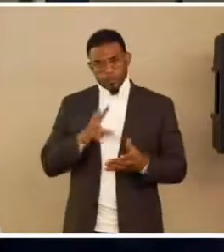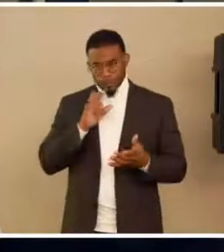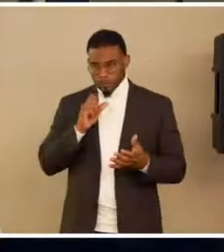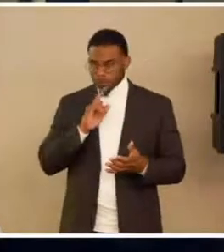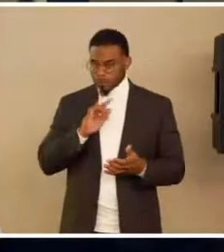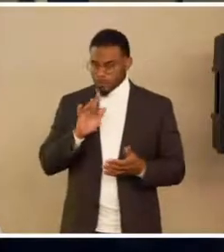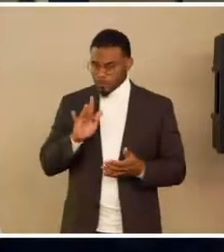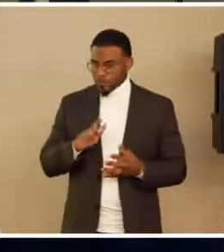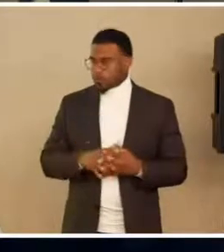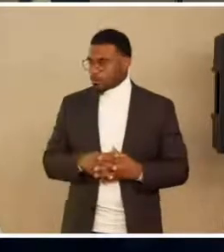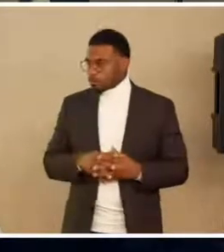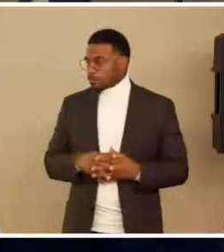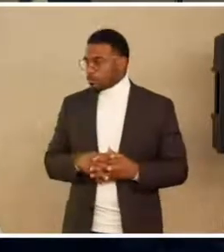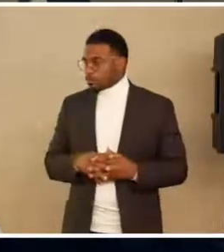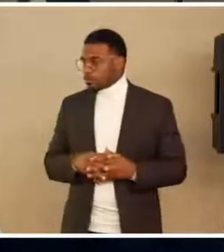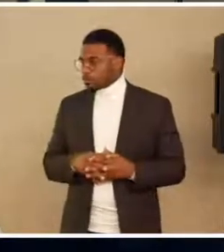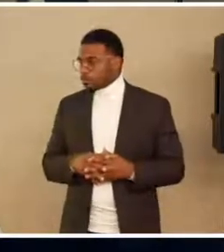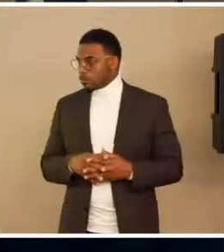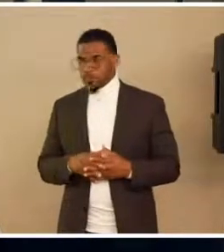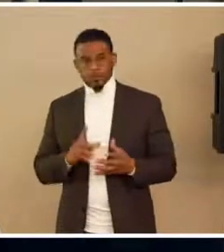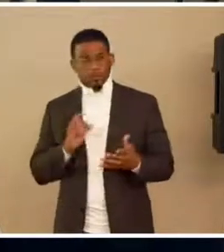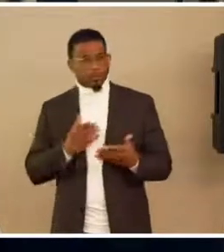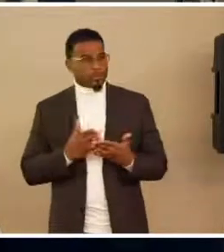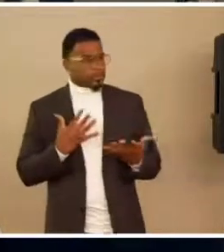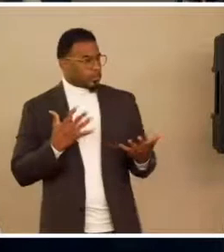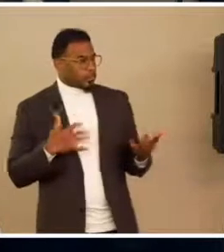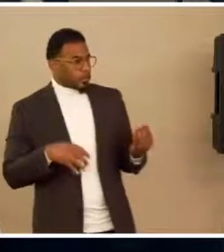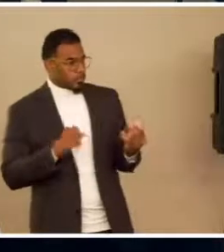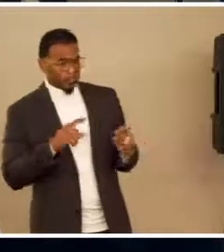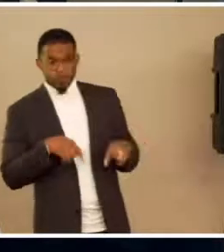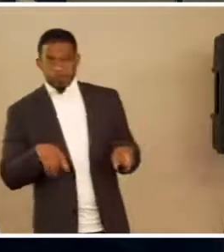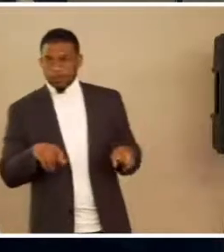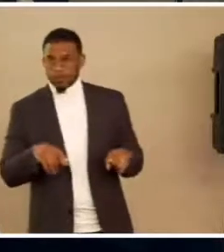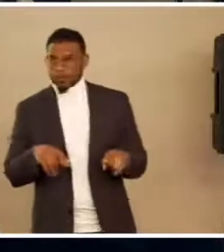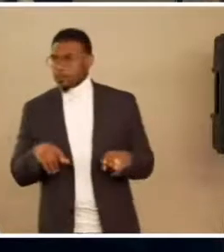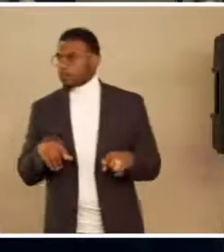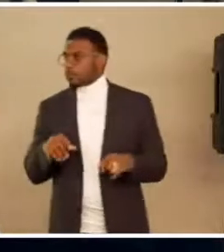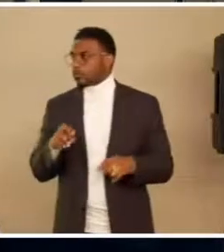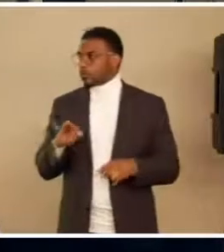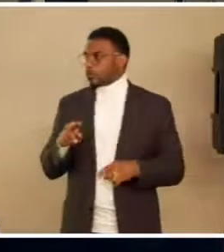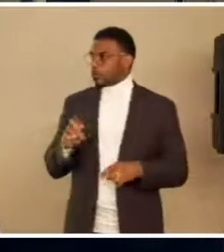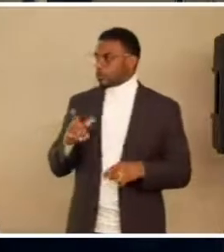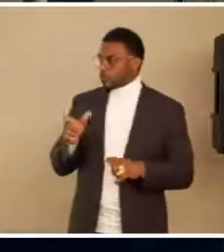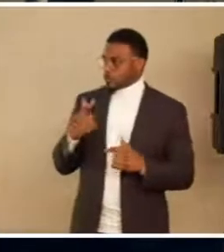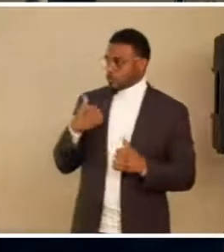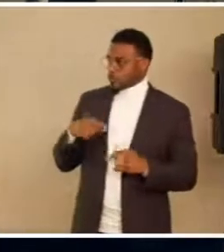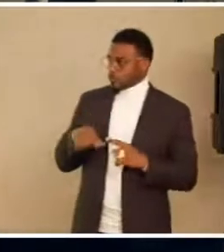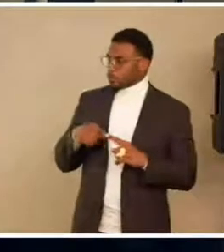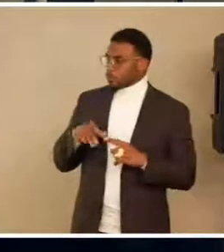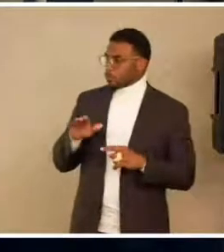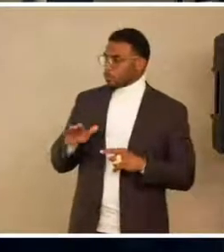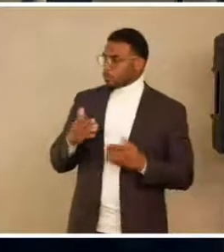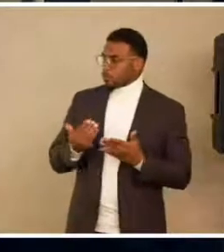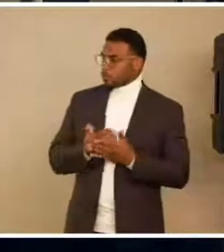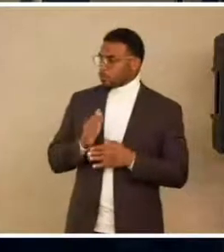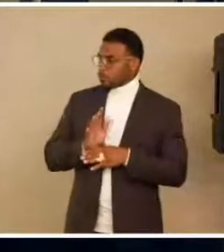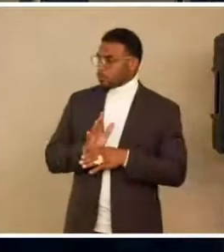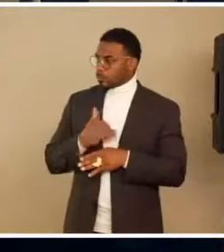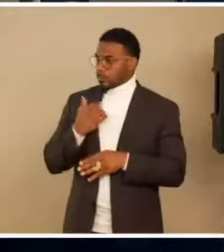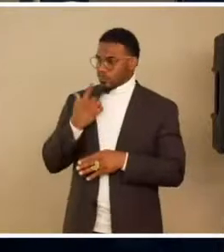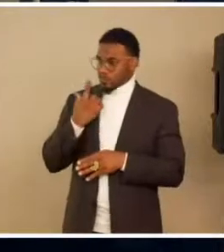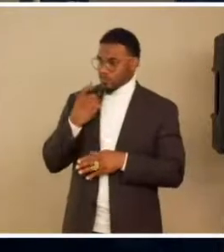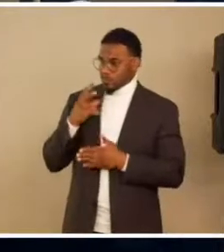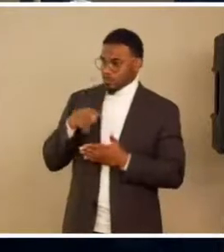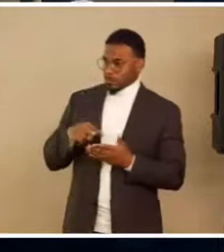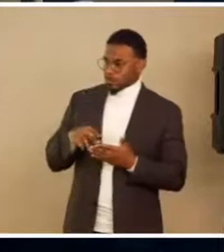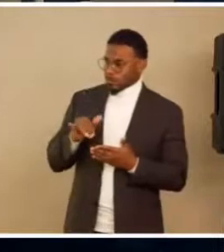she was 25. Yeah. Wow. So one other thing I wanted to ask you, Rokhaya, is can you tell us about your newest film? I